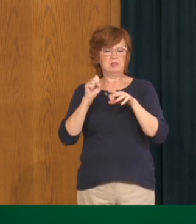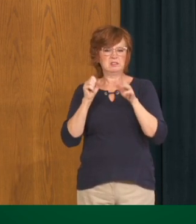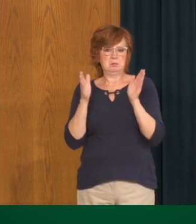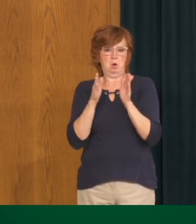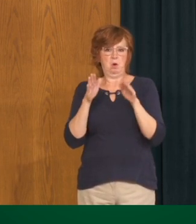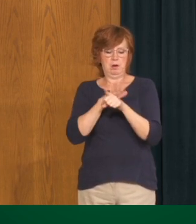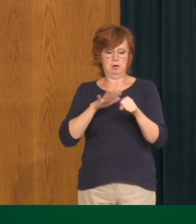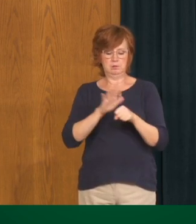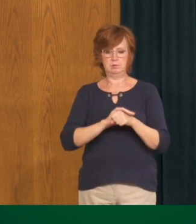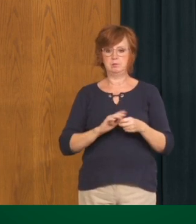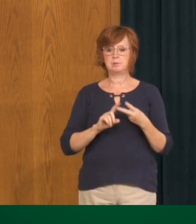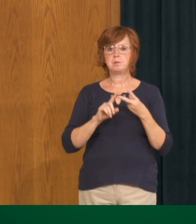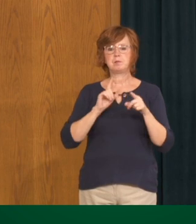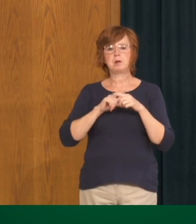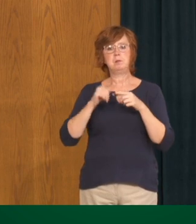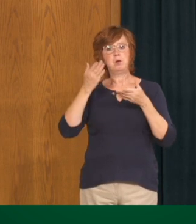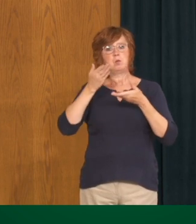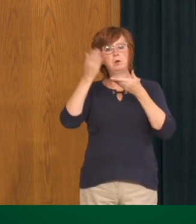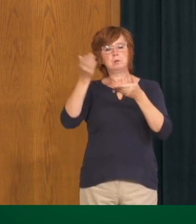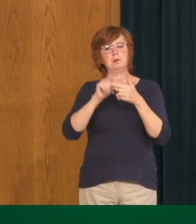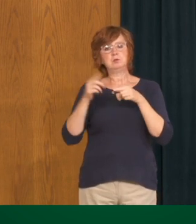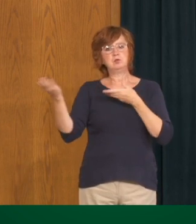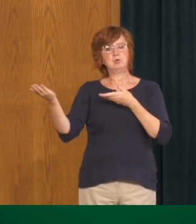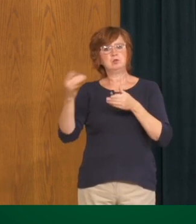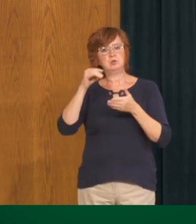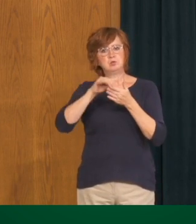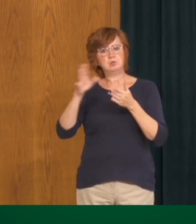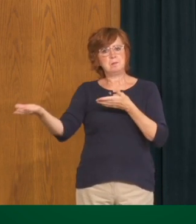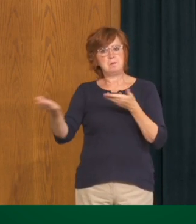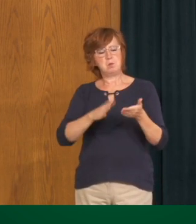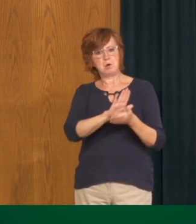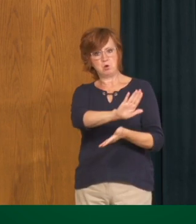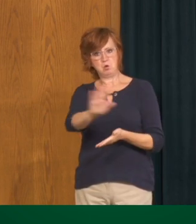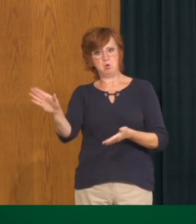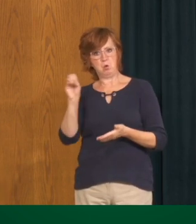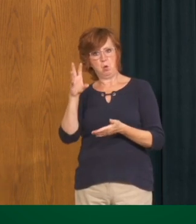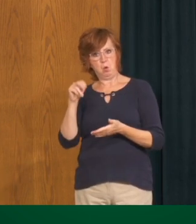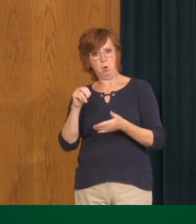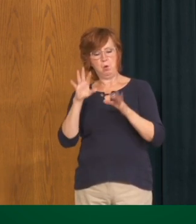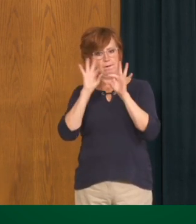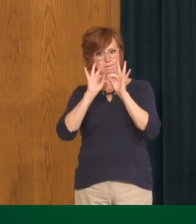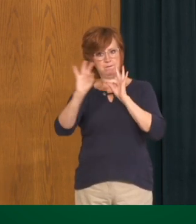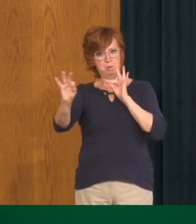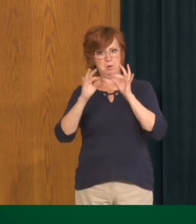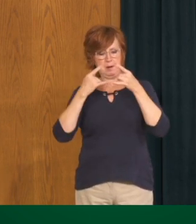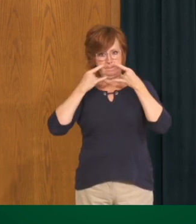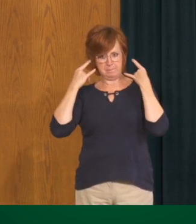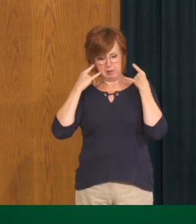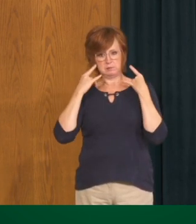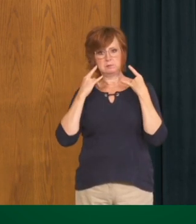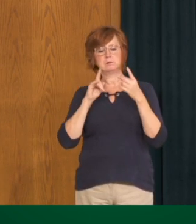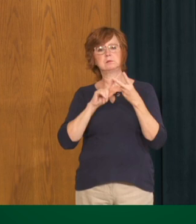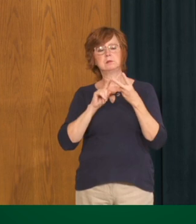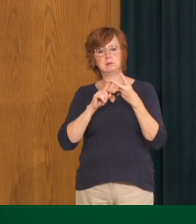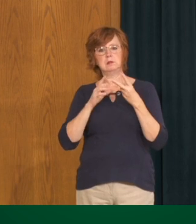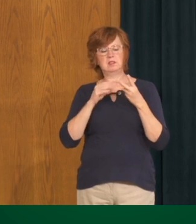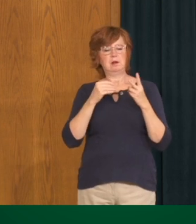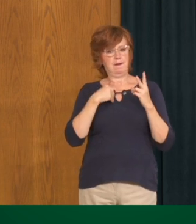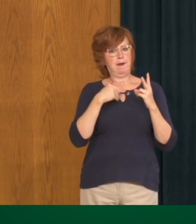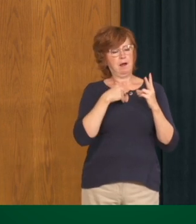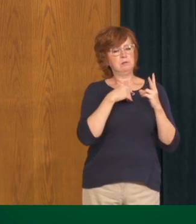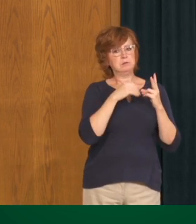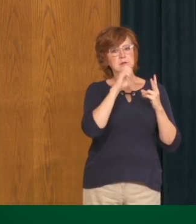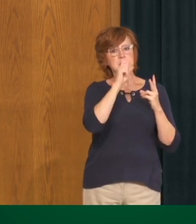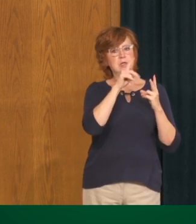existing guidelines available on saskatchewan.ca that speak to this and that parents and others can access. As well, we have